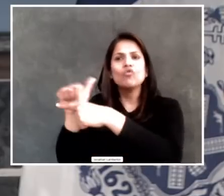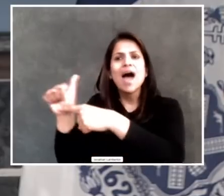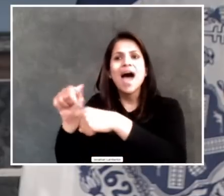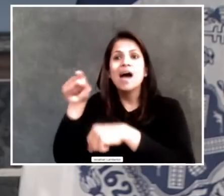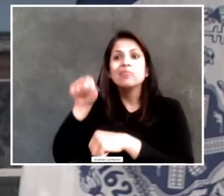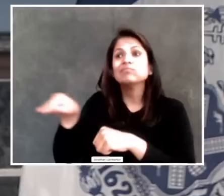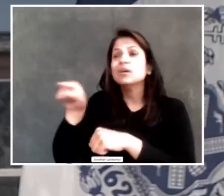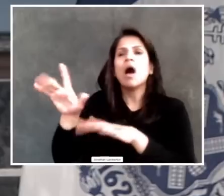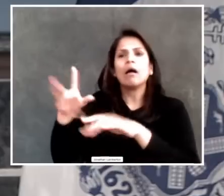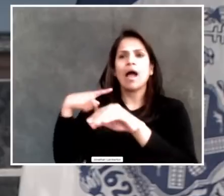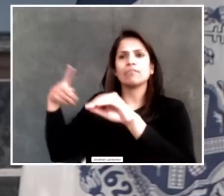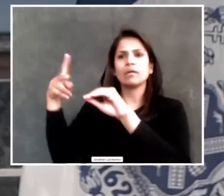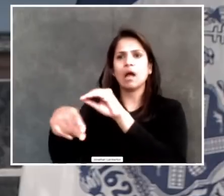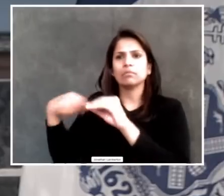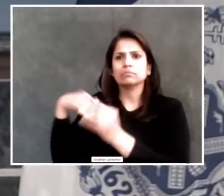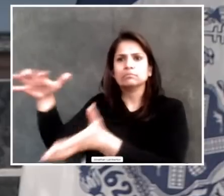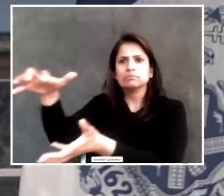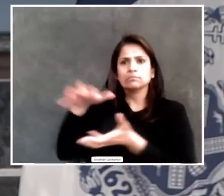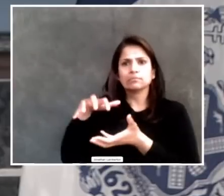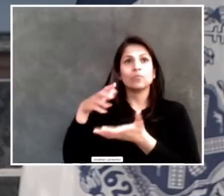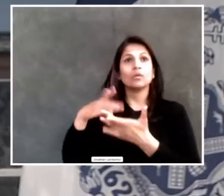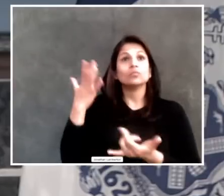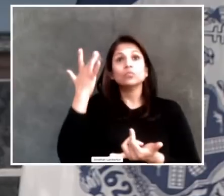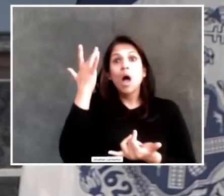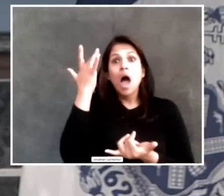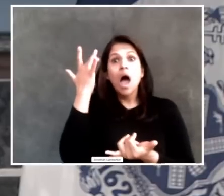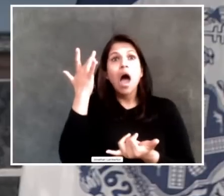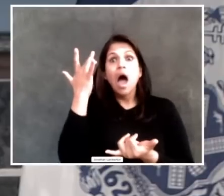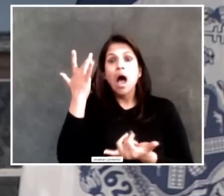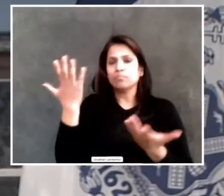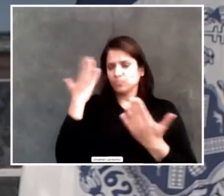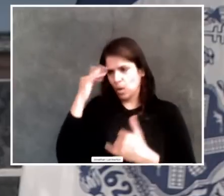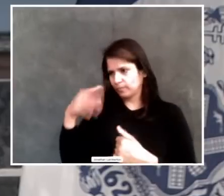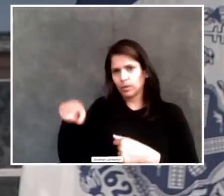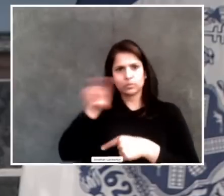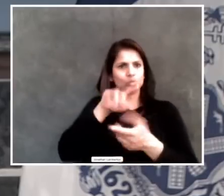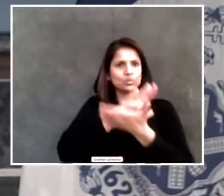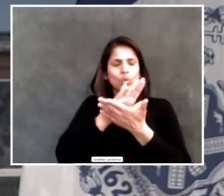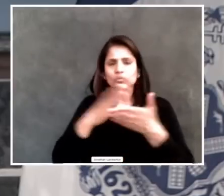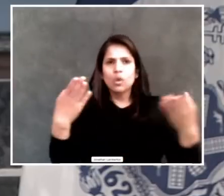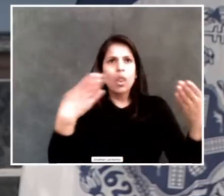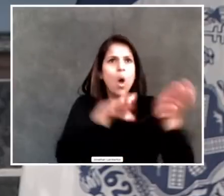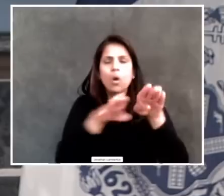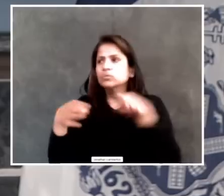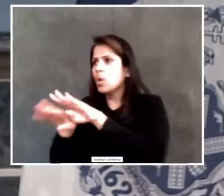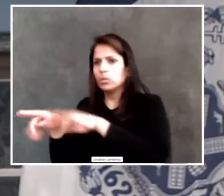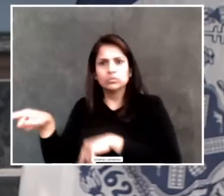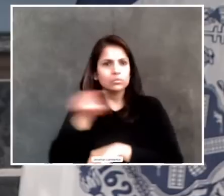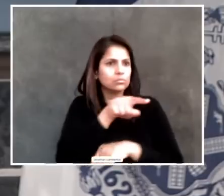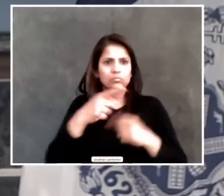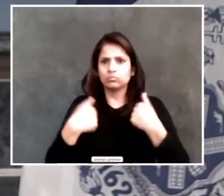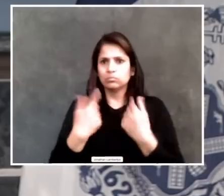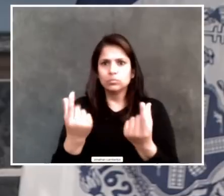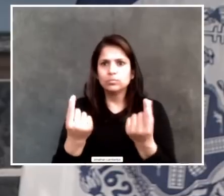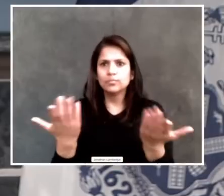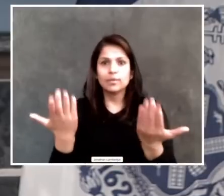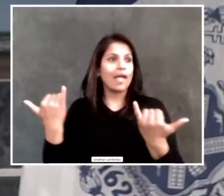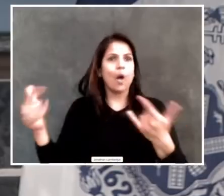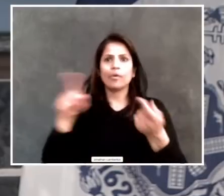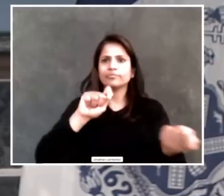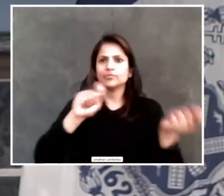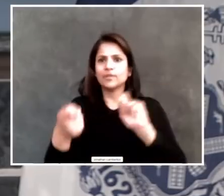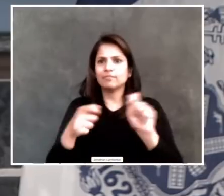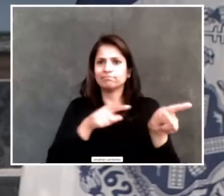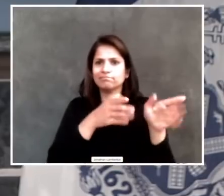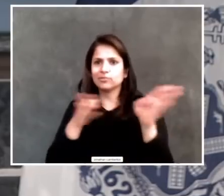that. If you look carefully, and our folks will go over it with you, a lot of things in the budget proposal that's been put out so far are about money that just can't be